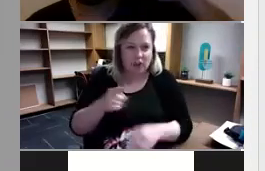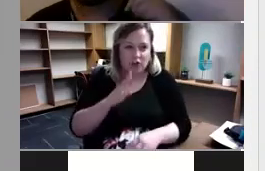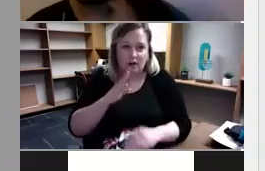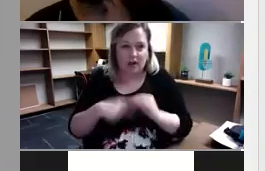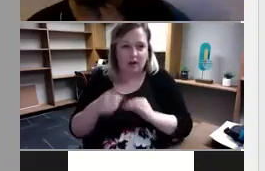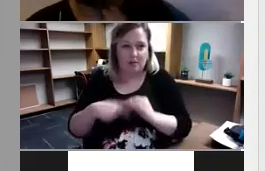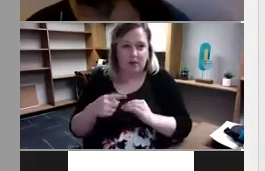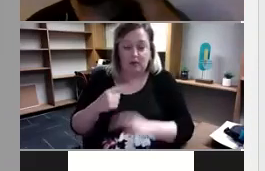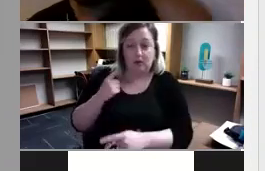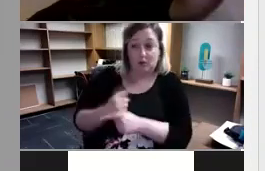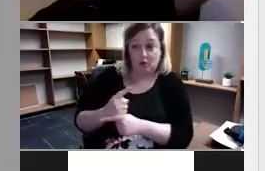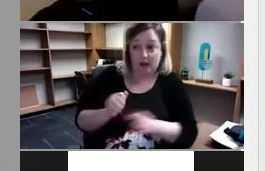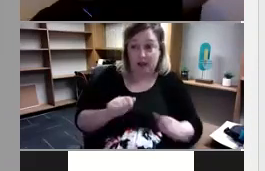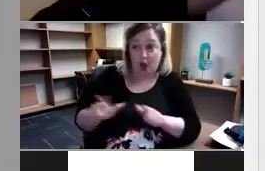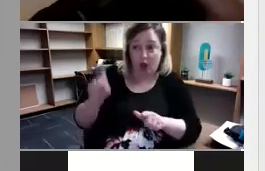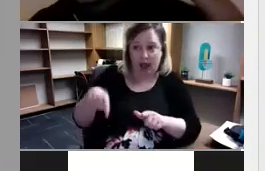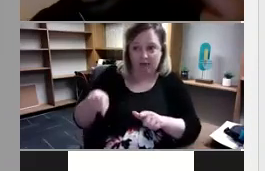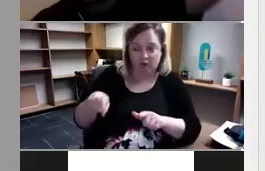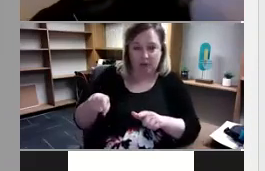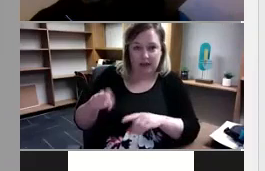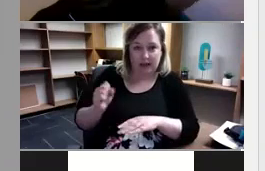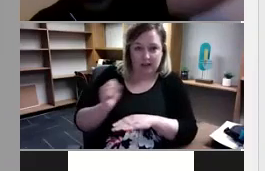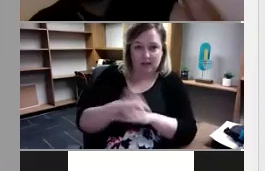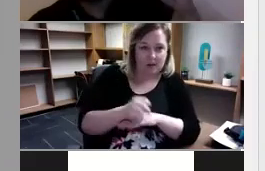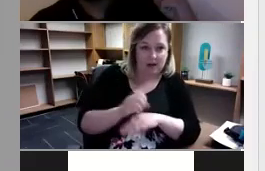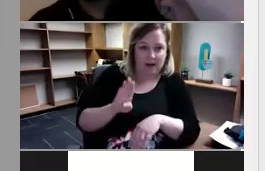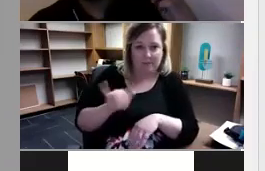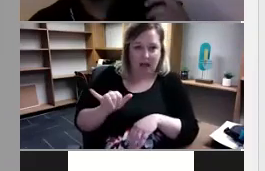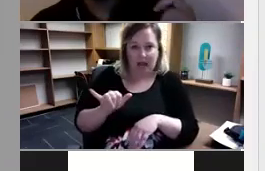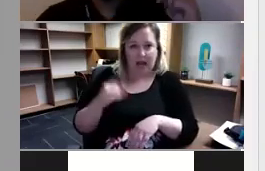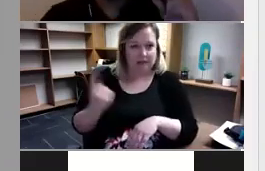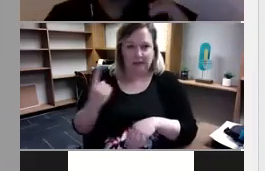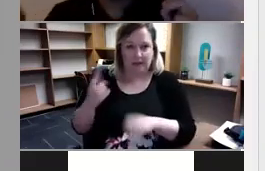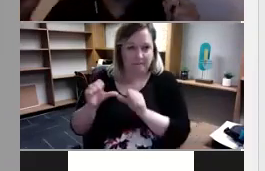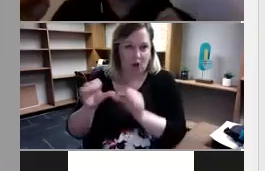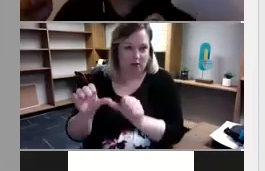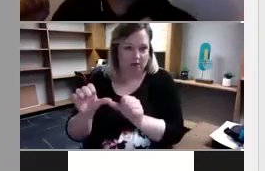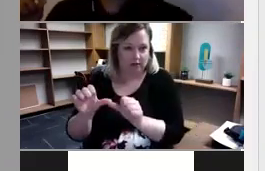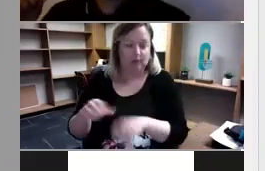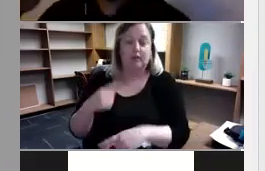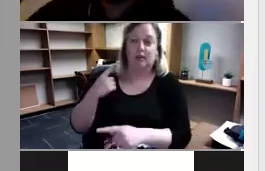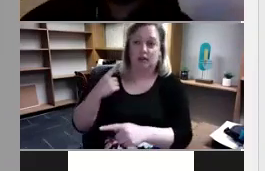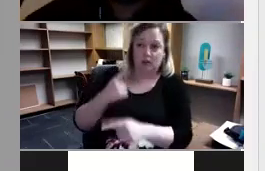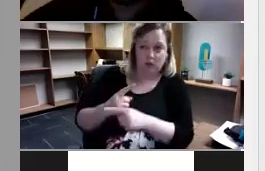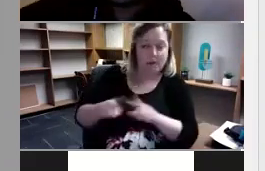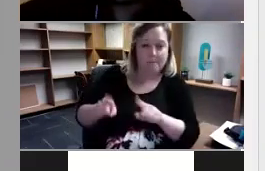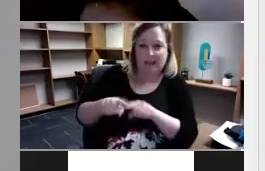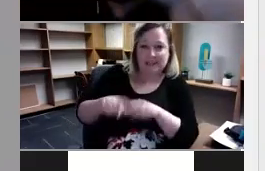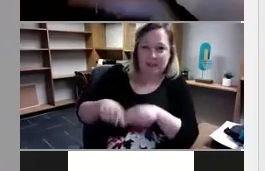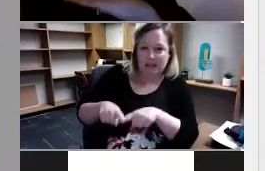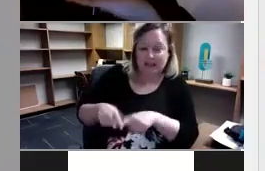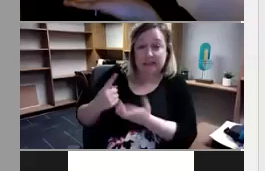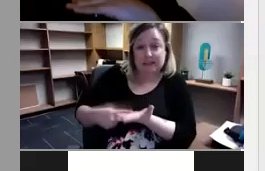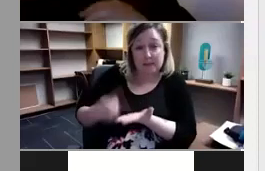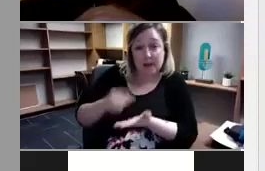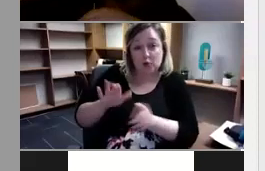need to be dominating by a constant. Yes, but depends upon what. So sometimes your equation